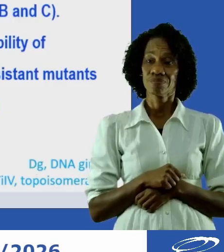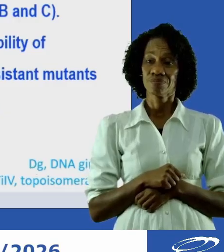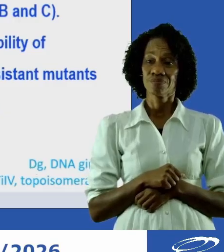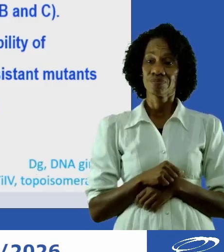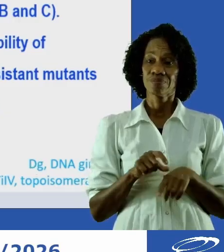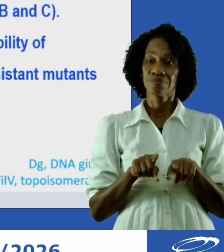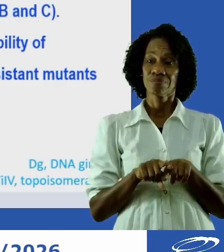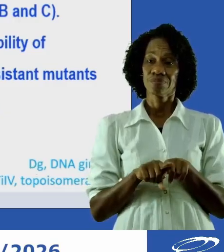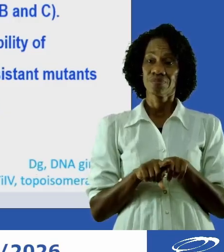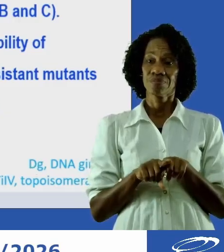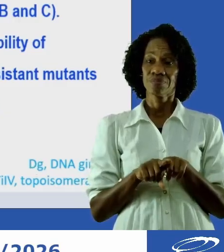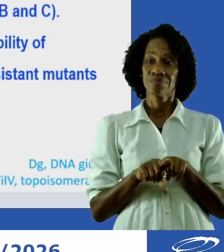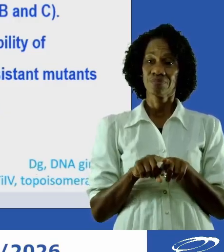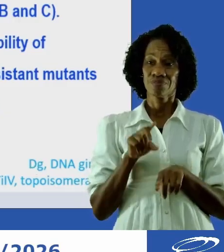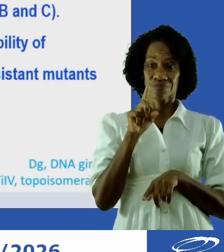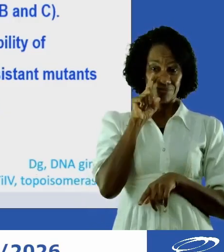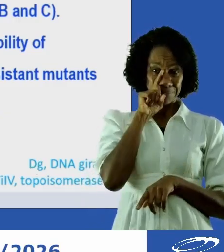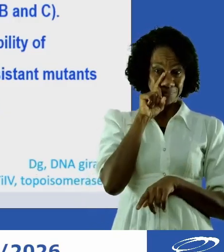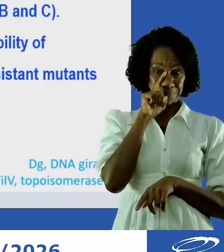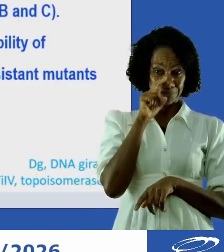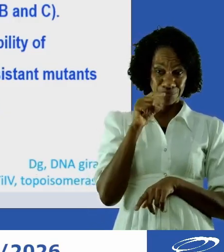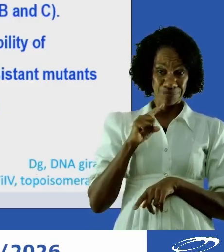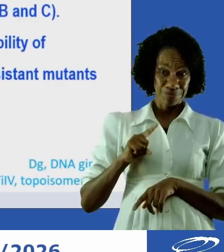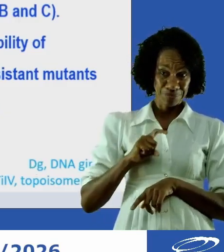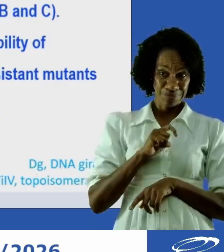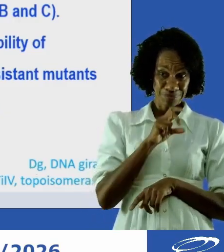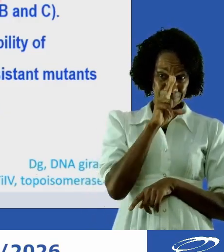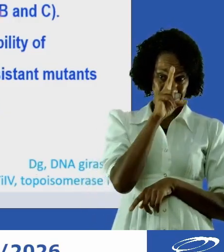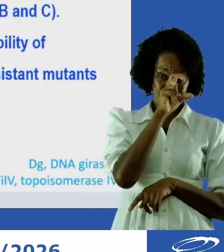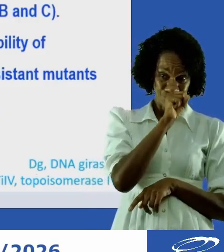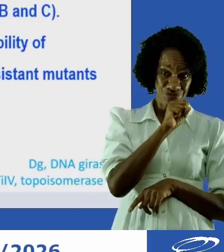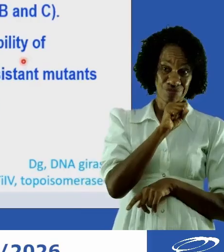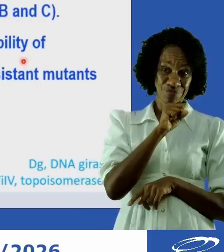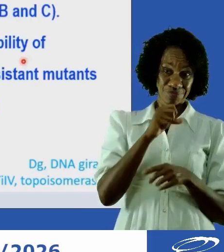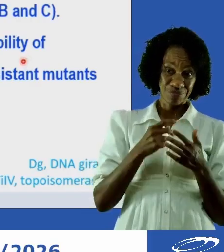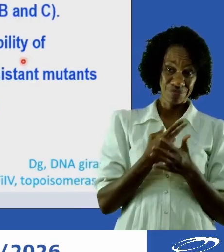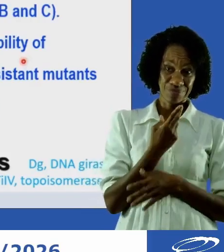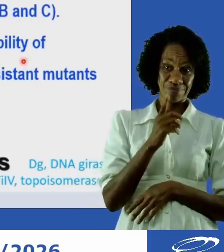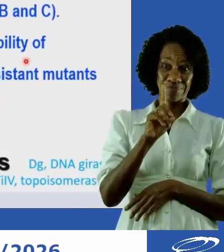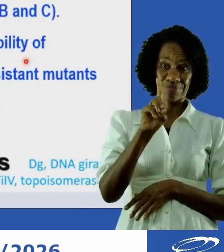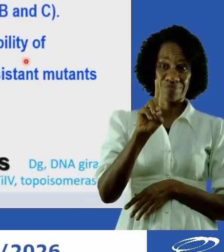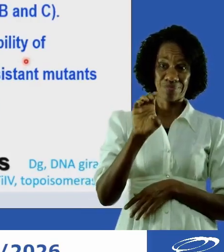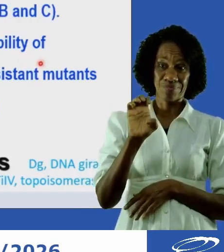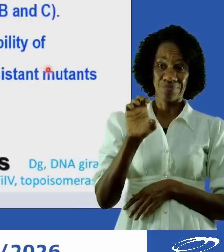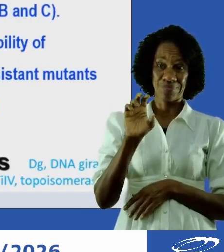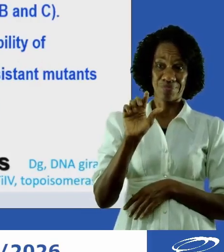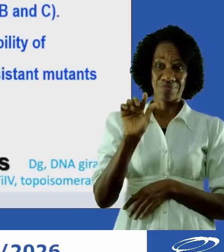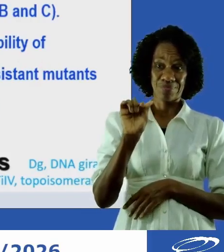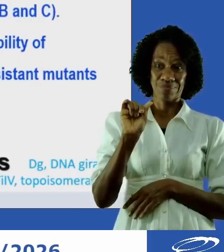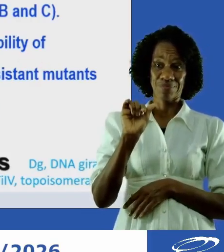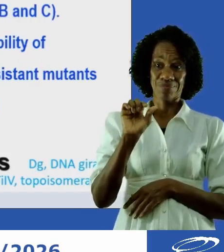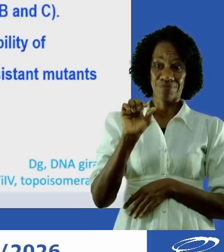risk of developing resistance to delafloxacin is much lower, and indeed the number of spontaneous